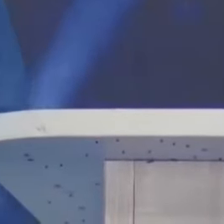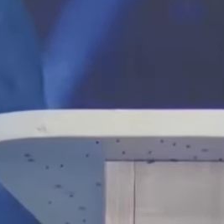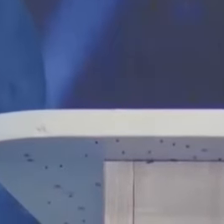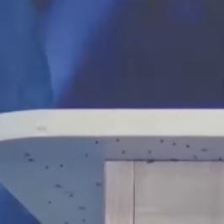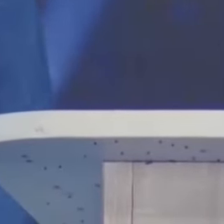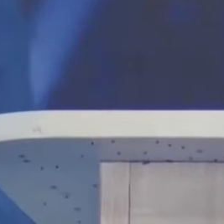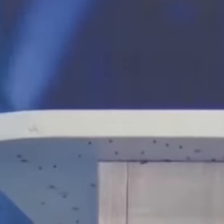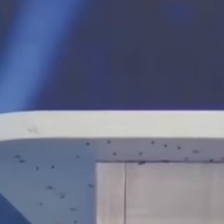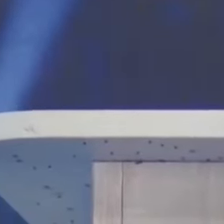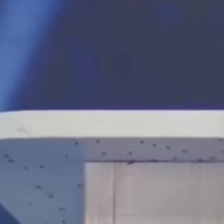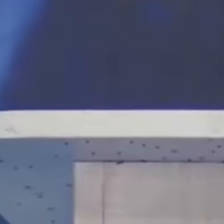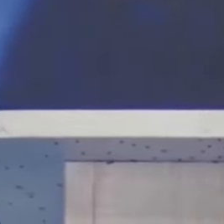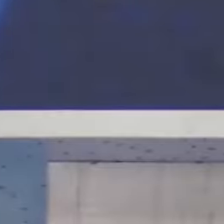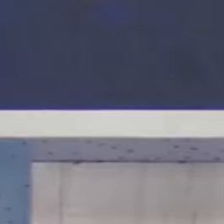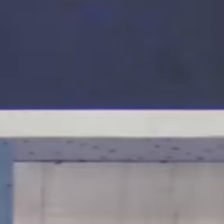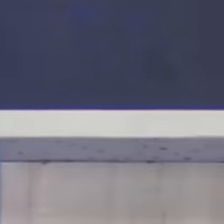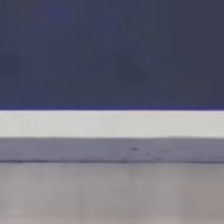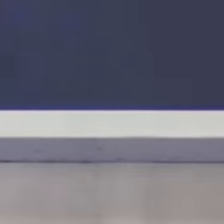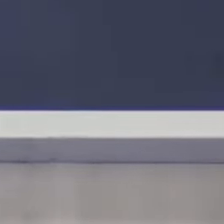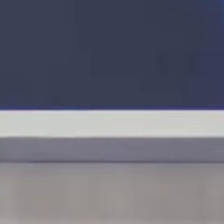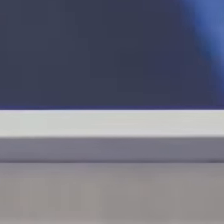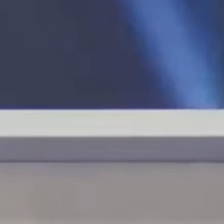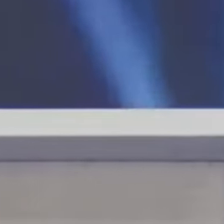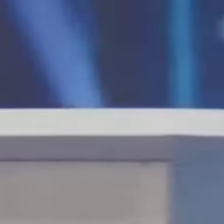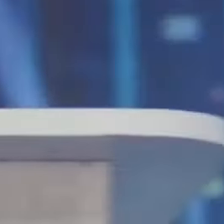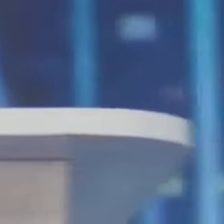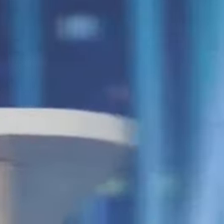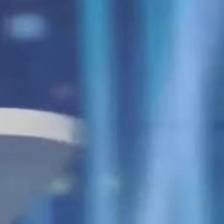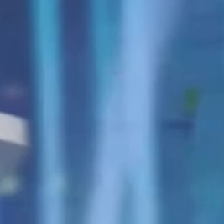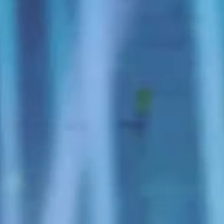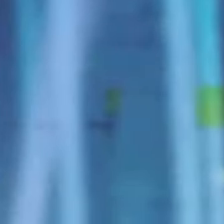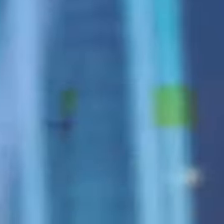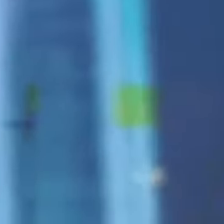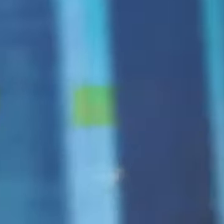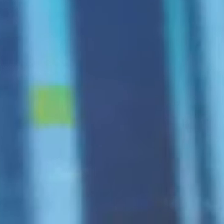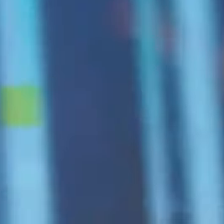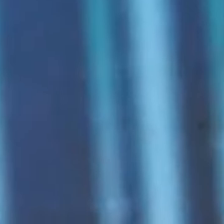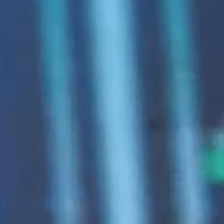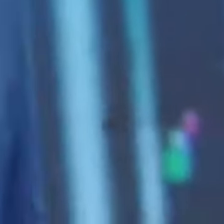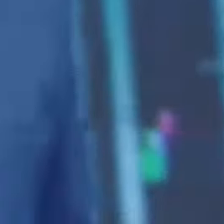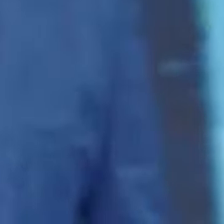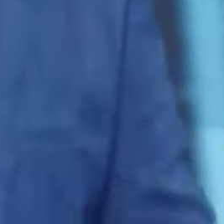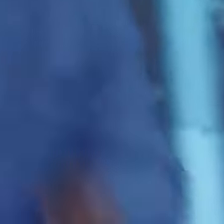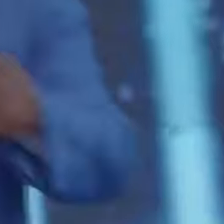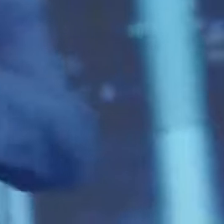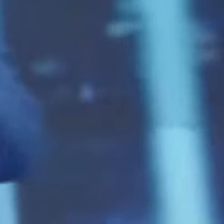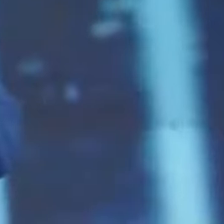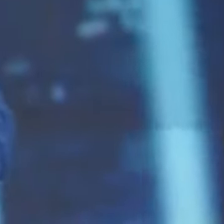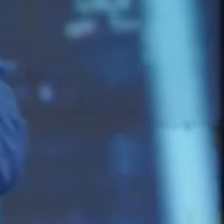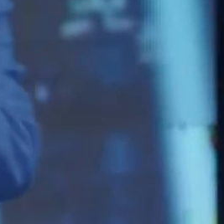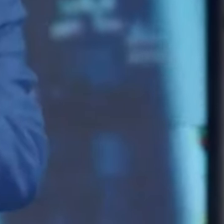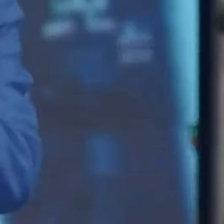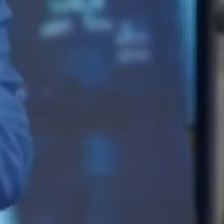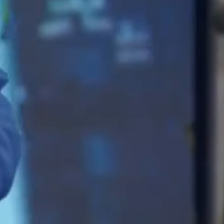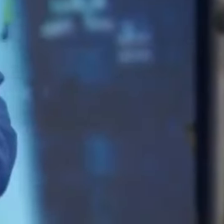you negative things and depressing things and discouraging things. That's why this chi is